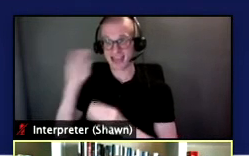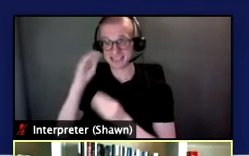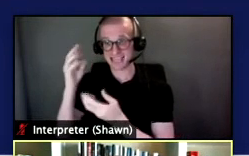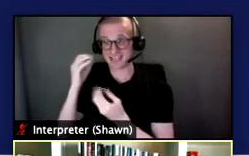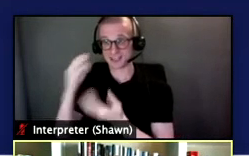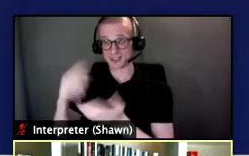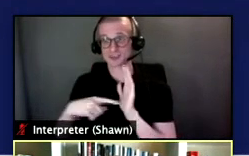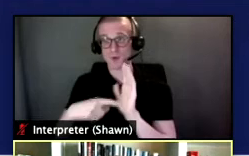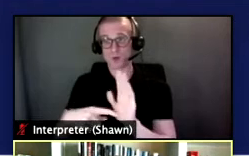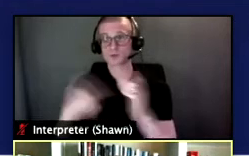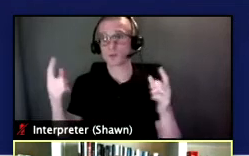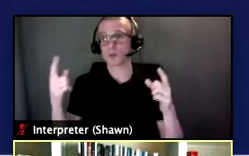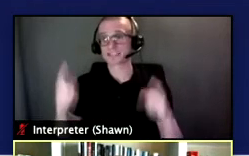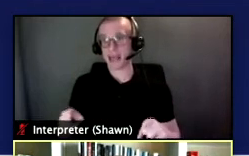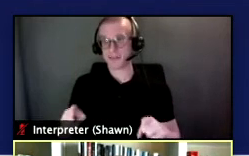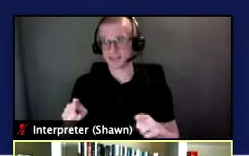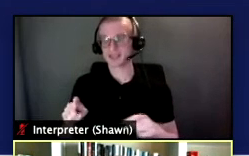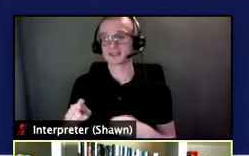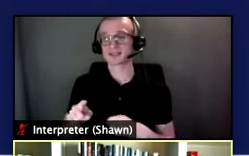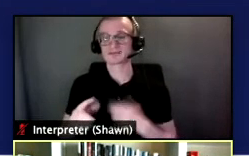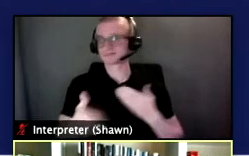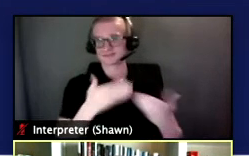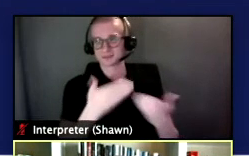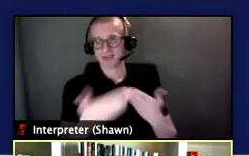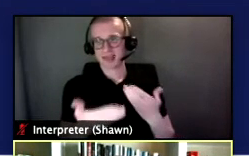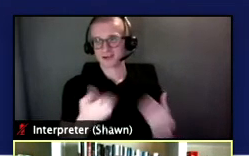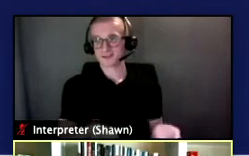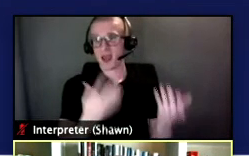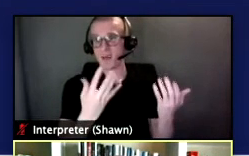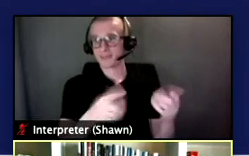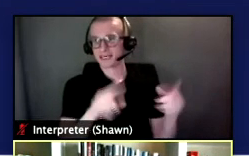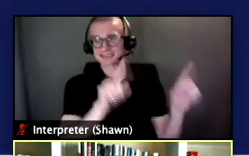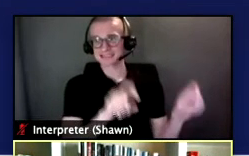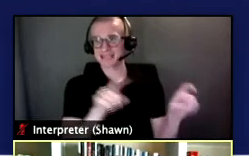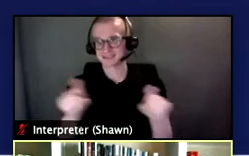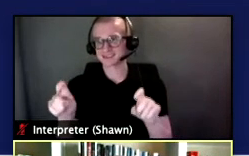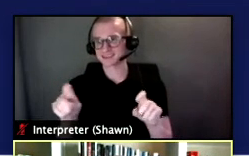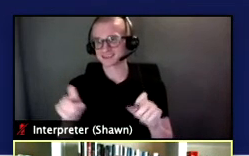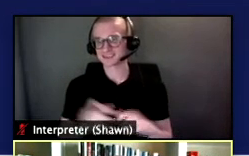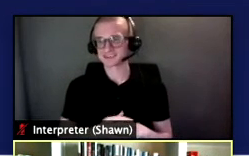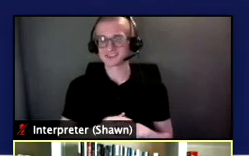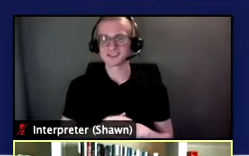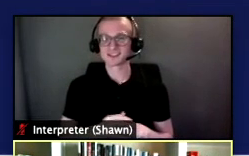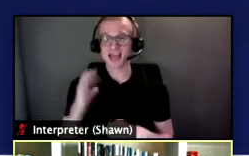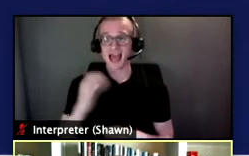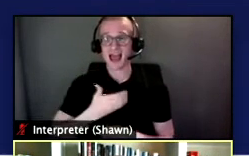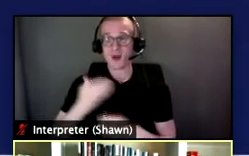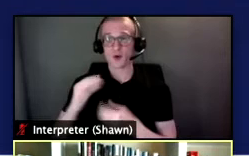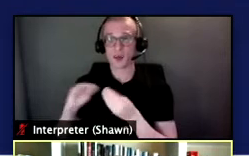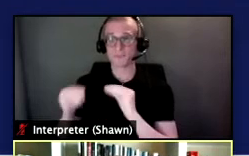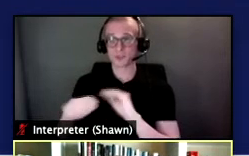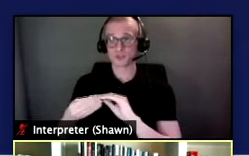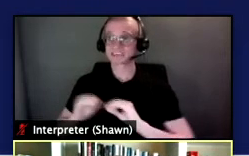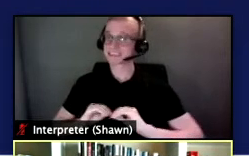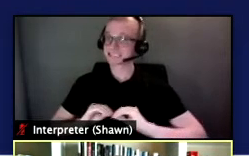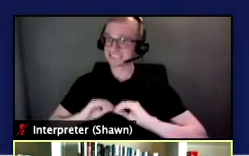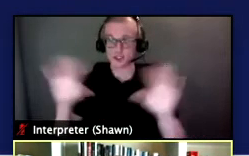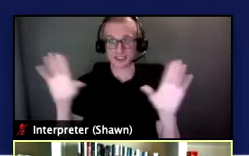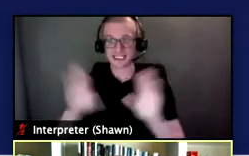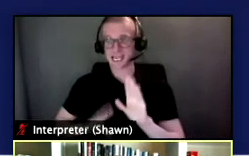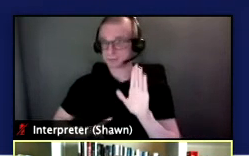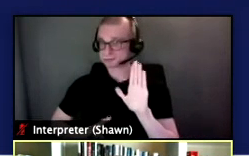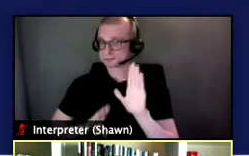happening, irrespective of the amount of testing happening. Our numbers are clearly rising in